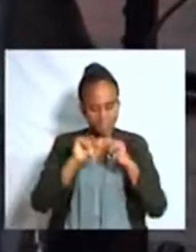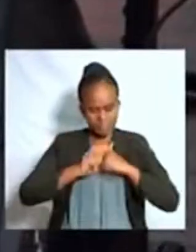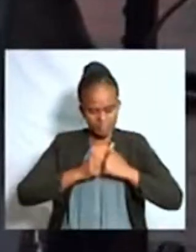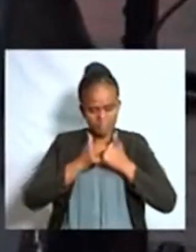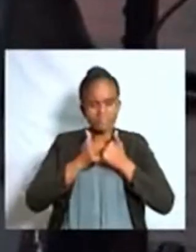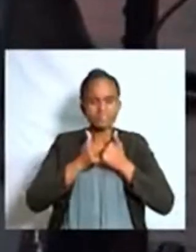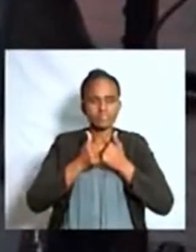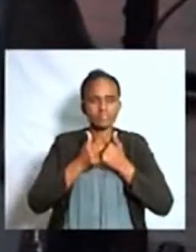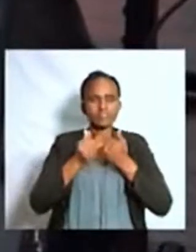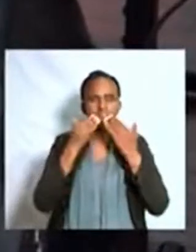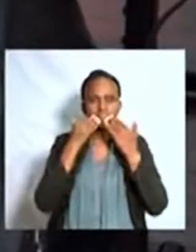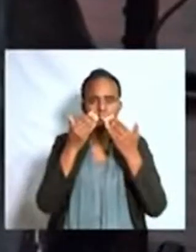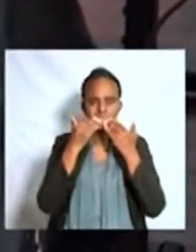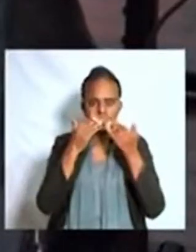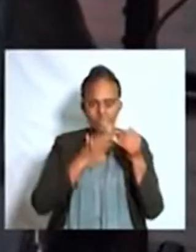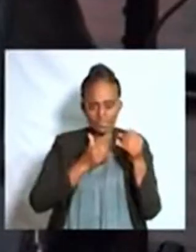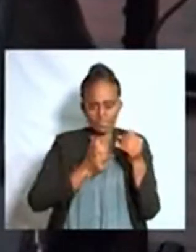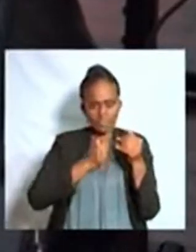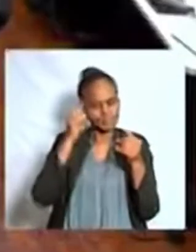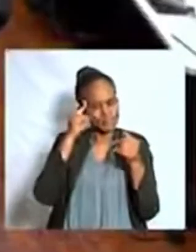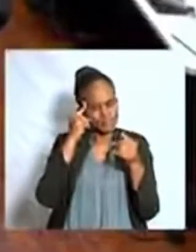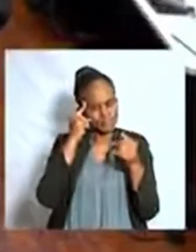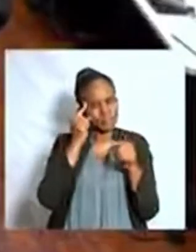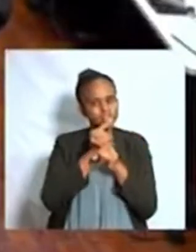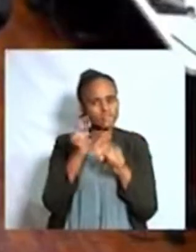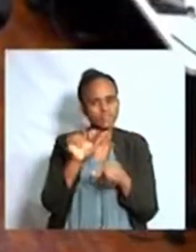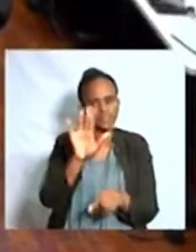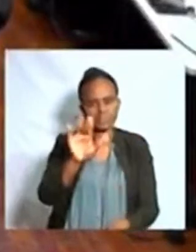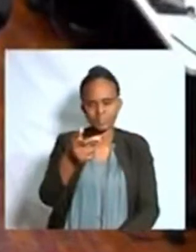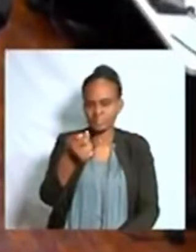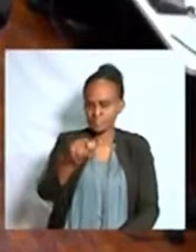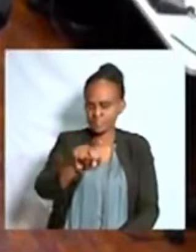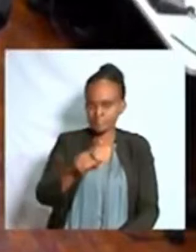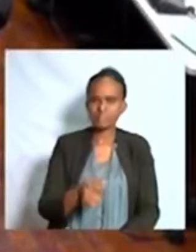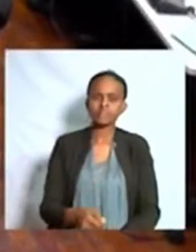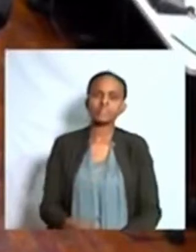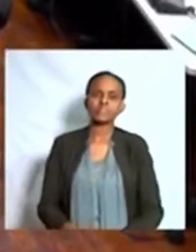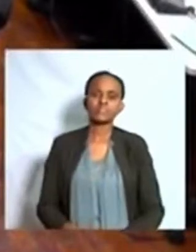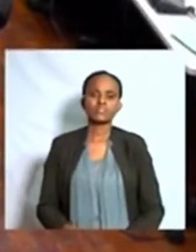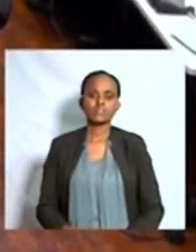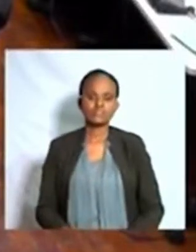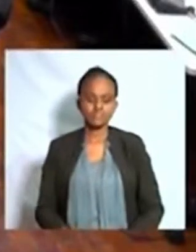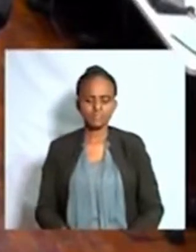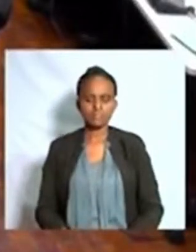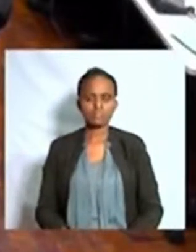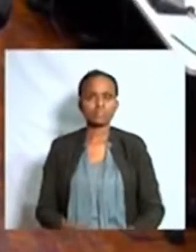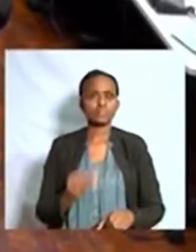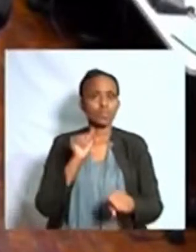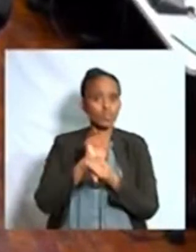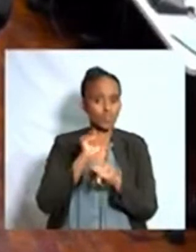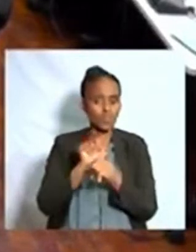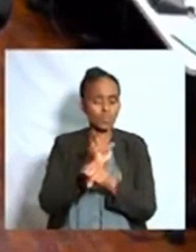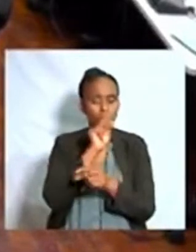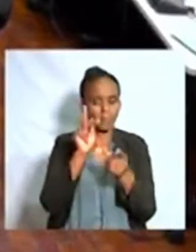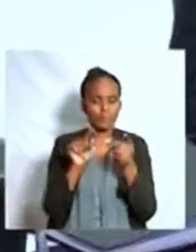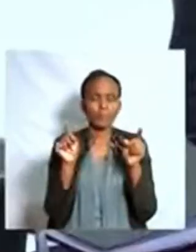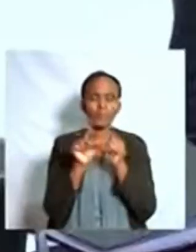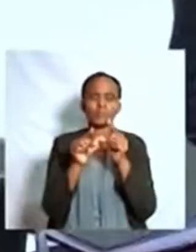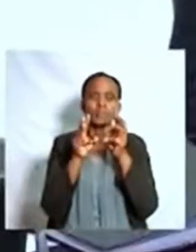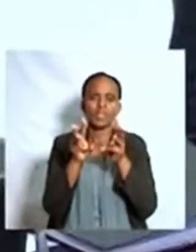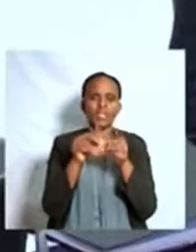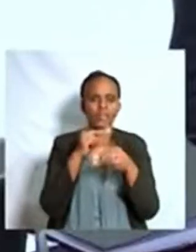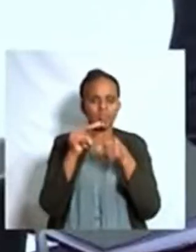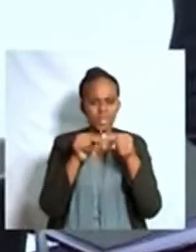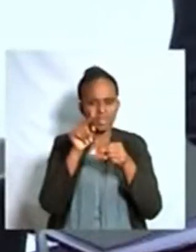passed it. Thank you. I think internal auditor, just switch off your if you operate like that, you are getting into